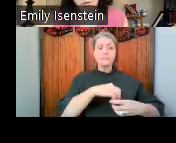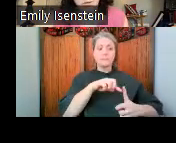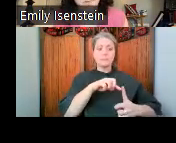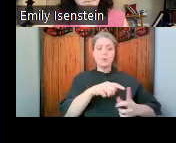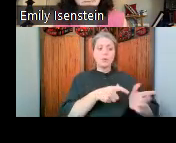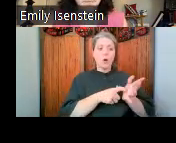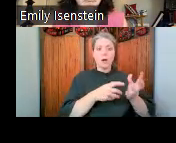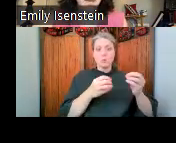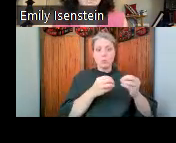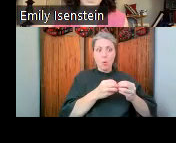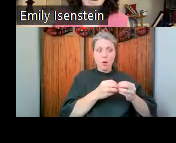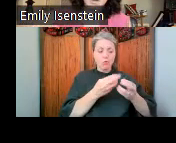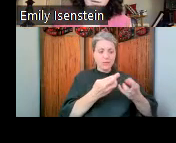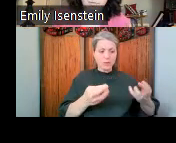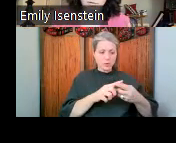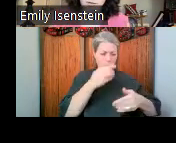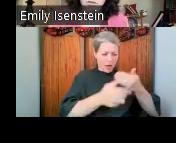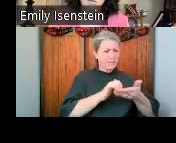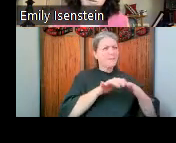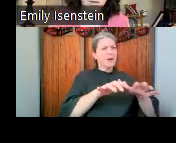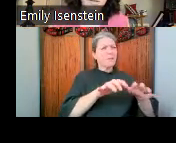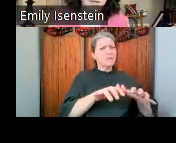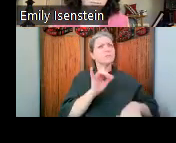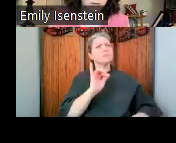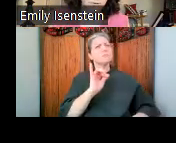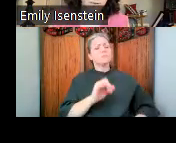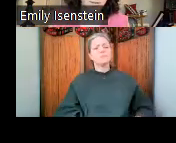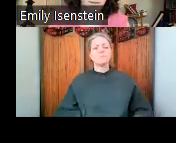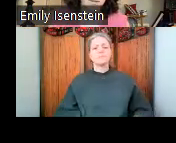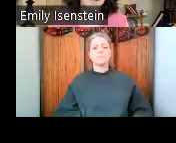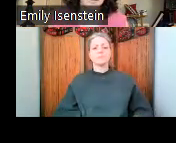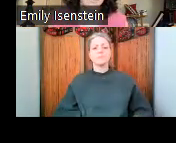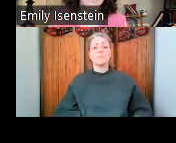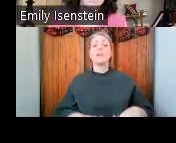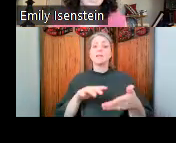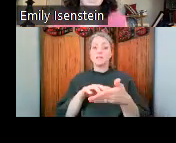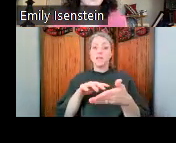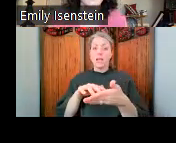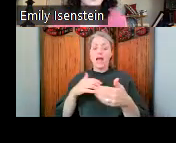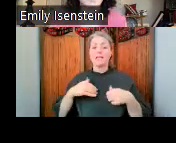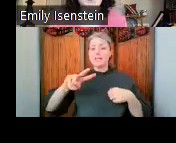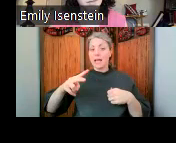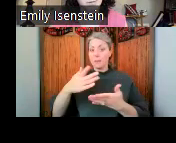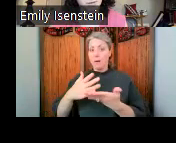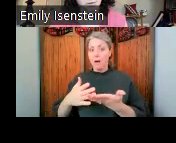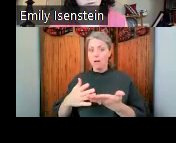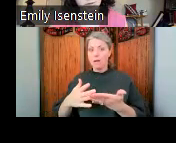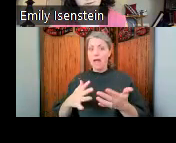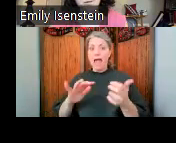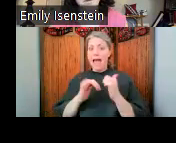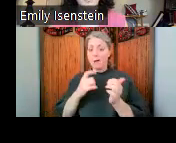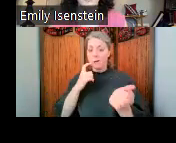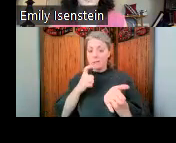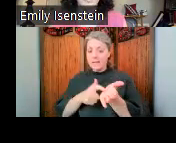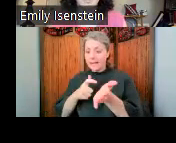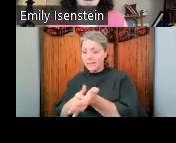the vibration. So then moving to a second part of this study that deals with the detection of unexpected